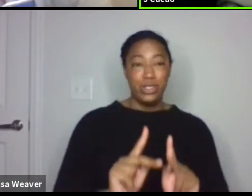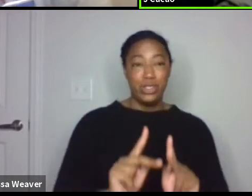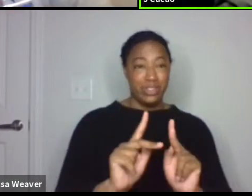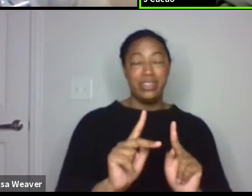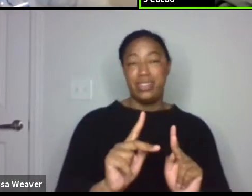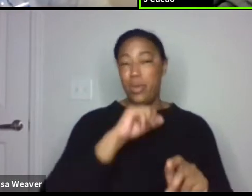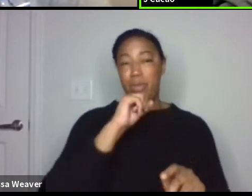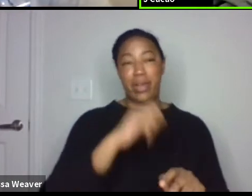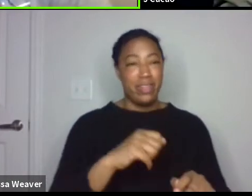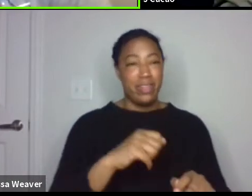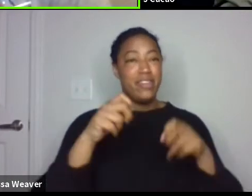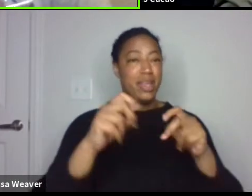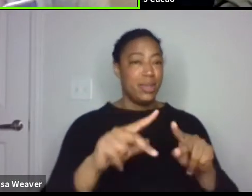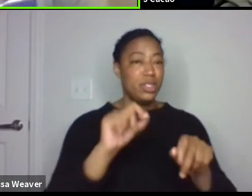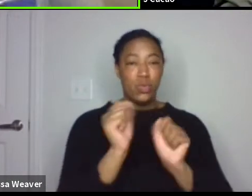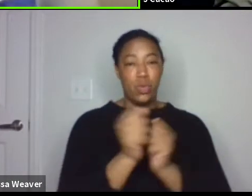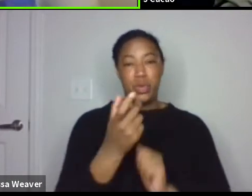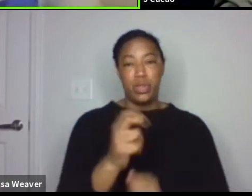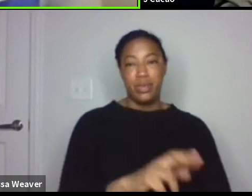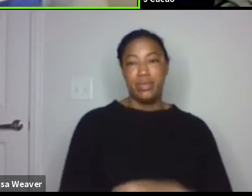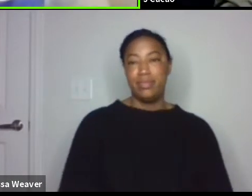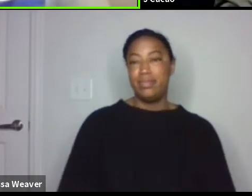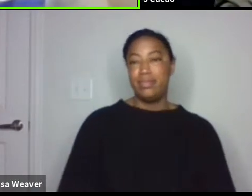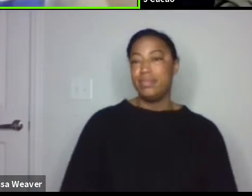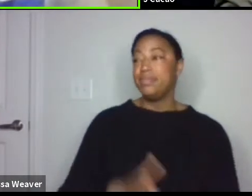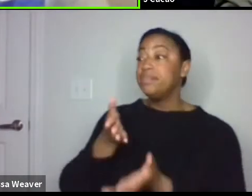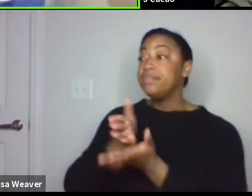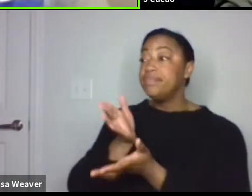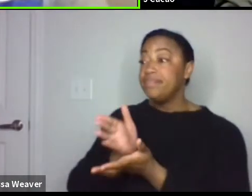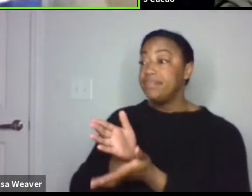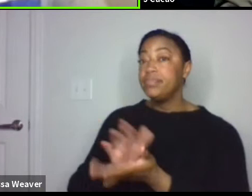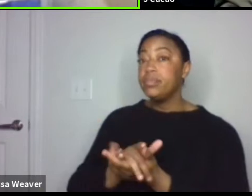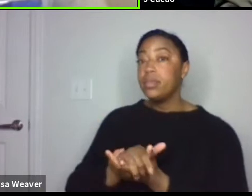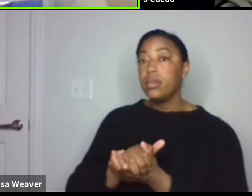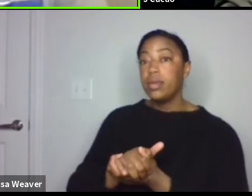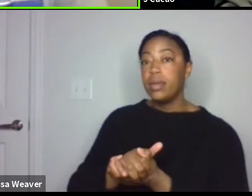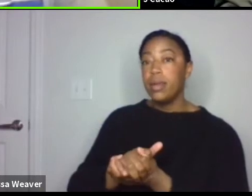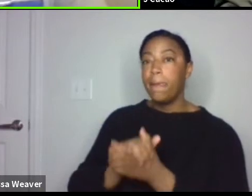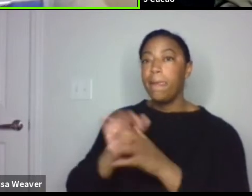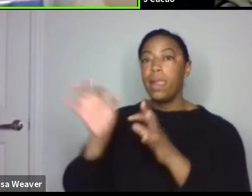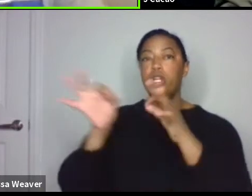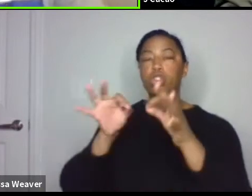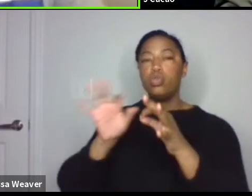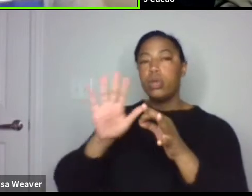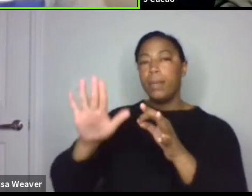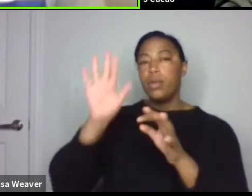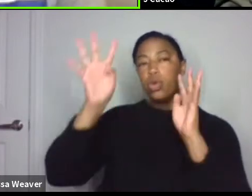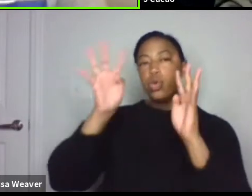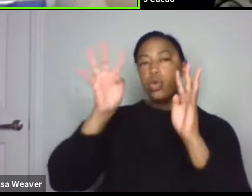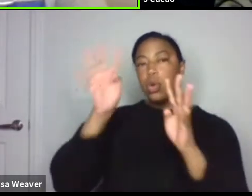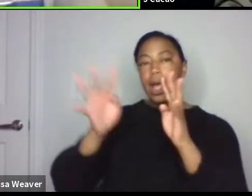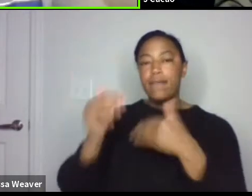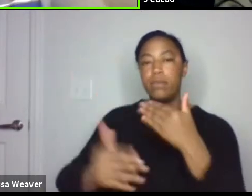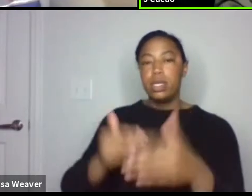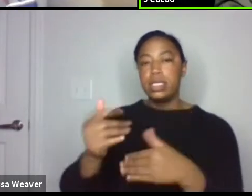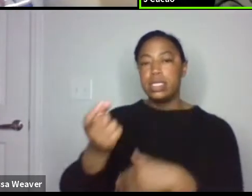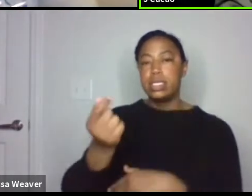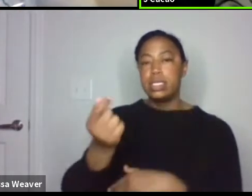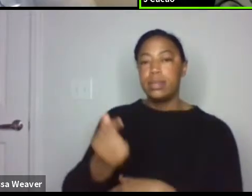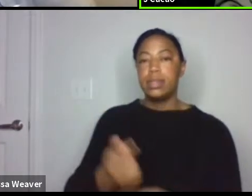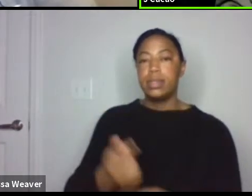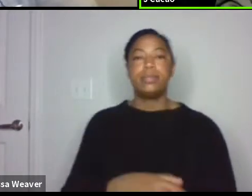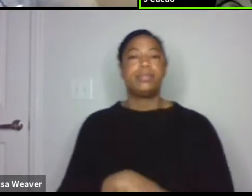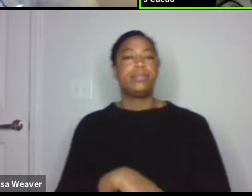her. All right, man. So describe your creative process a little bit.